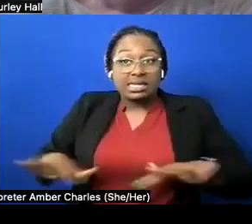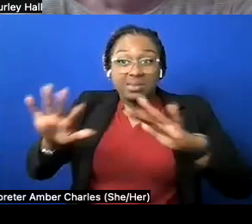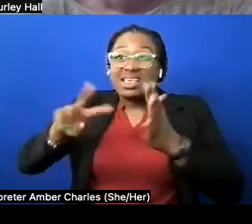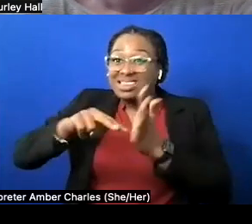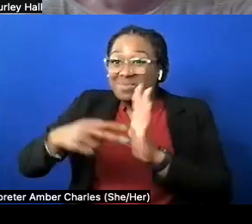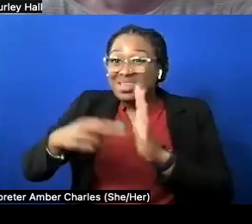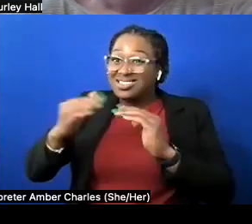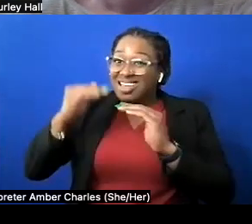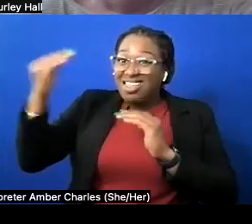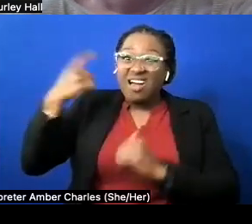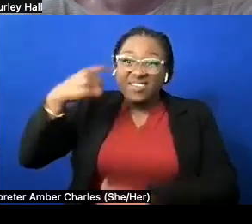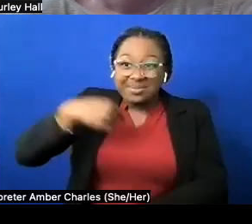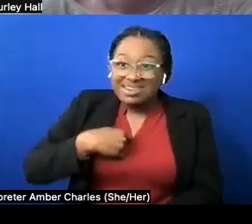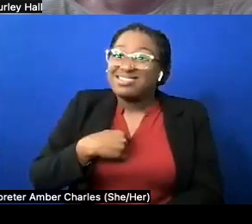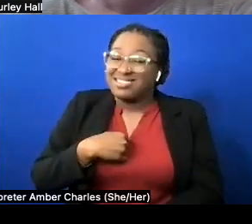something to me.